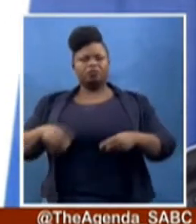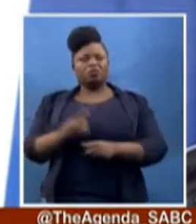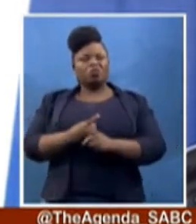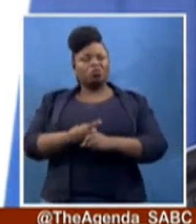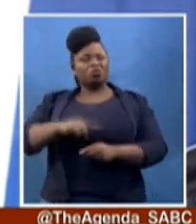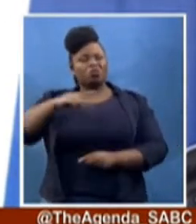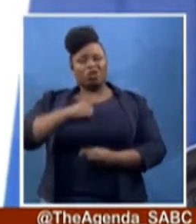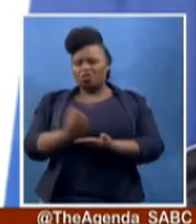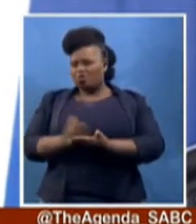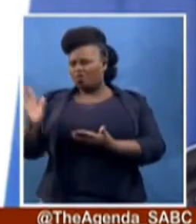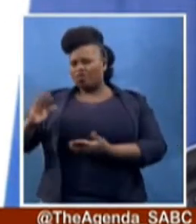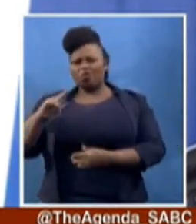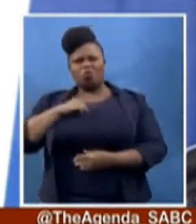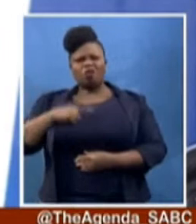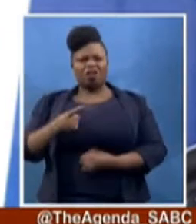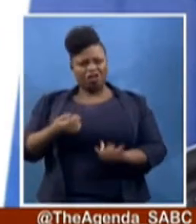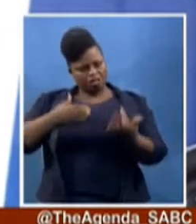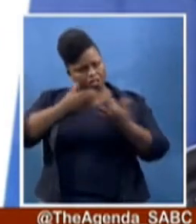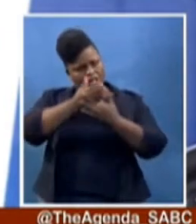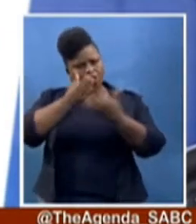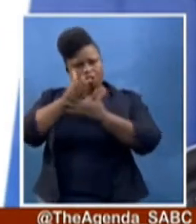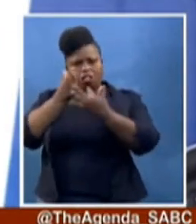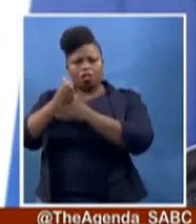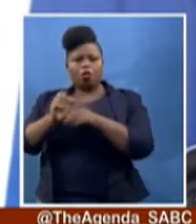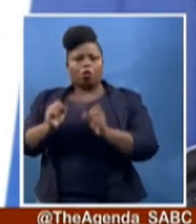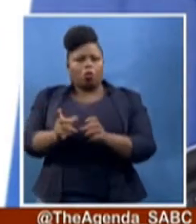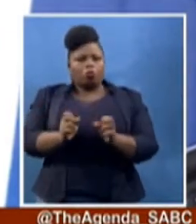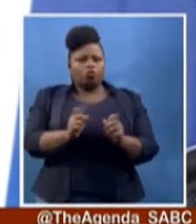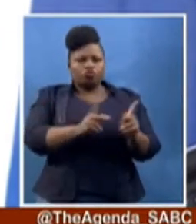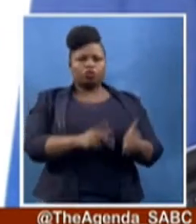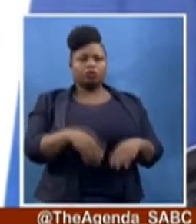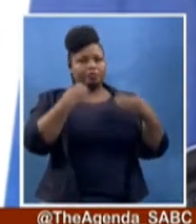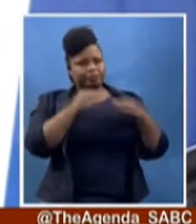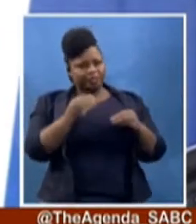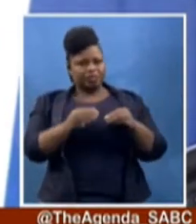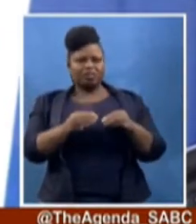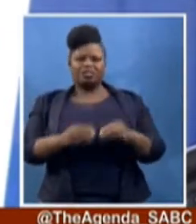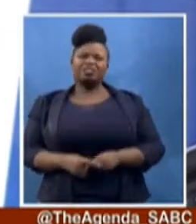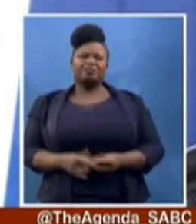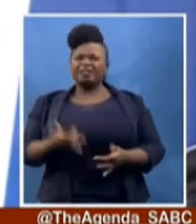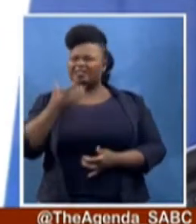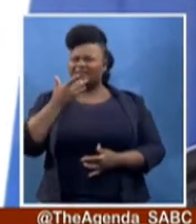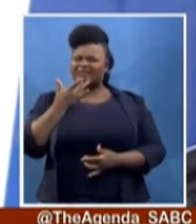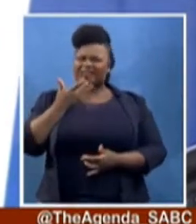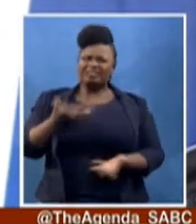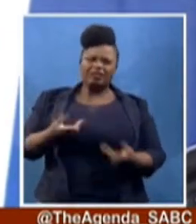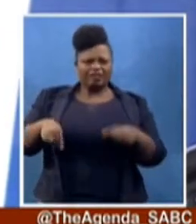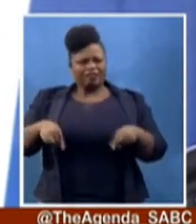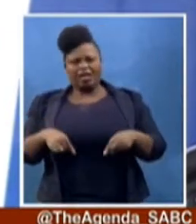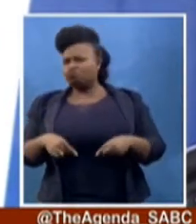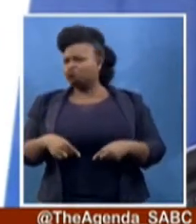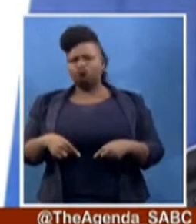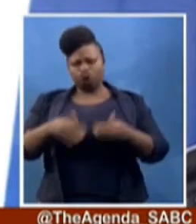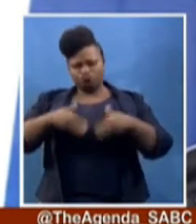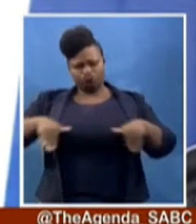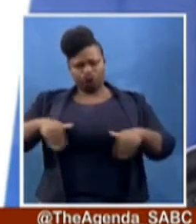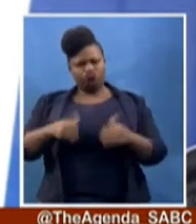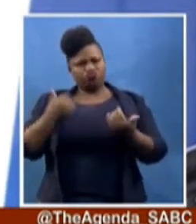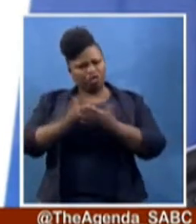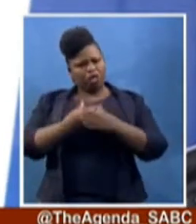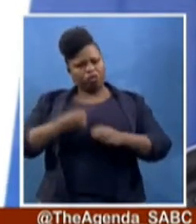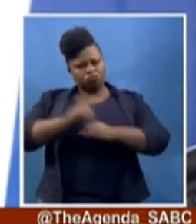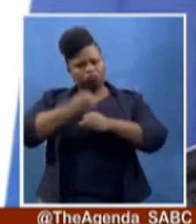opportunities and do business without fear. We are also committed to the eradication of substance